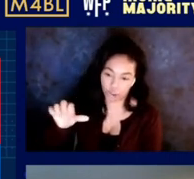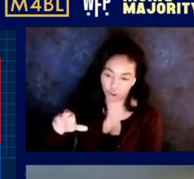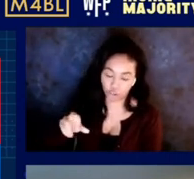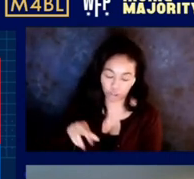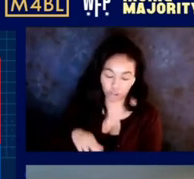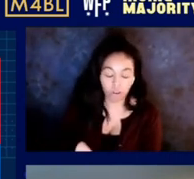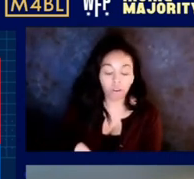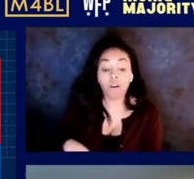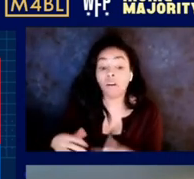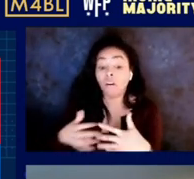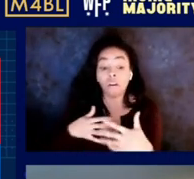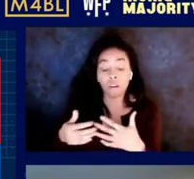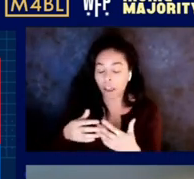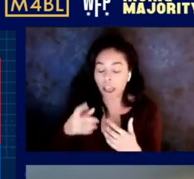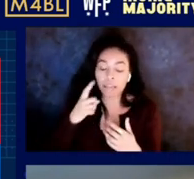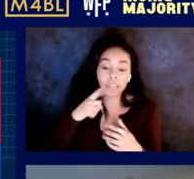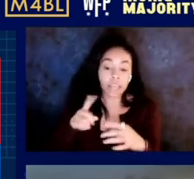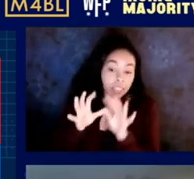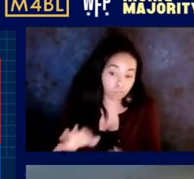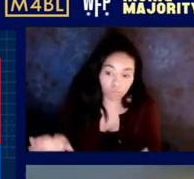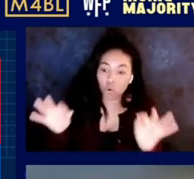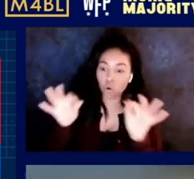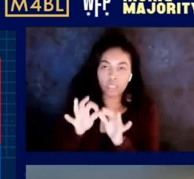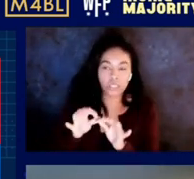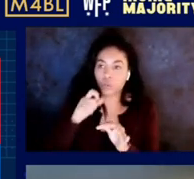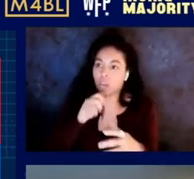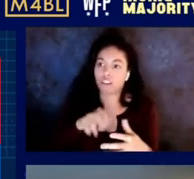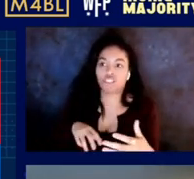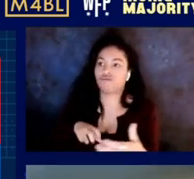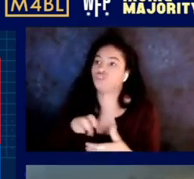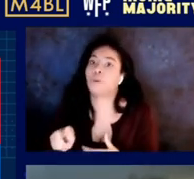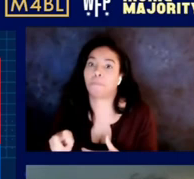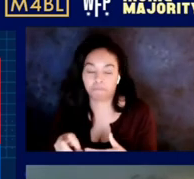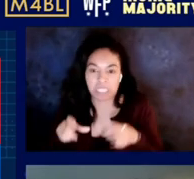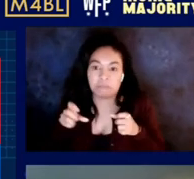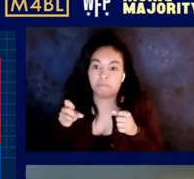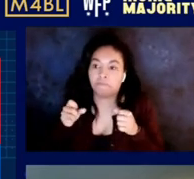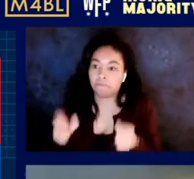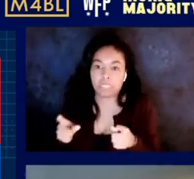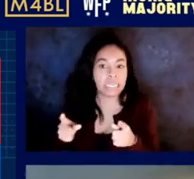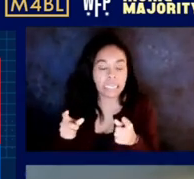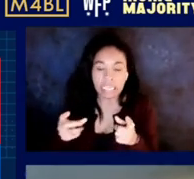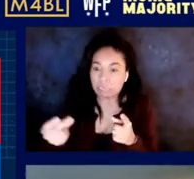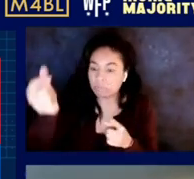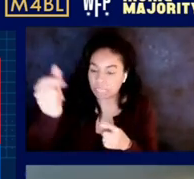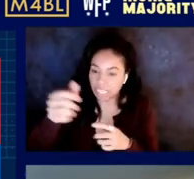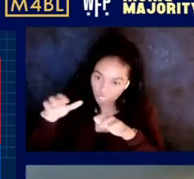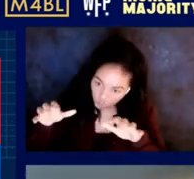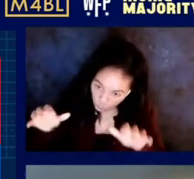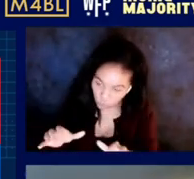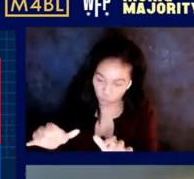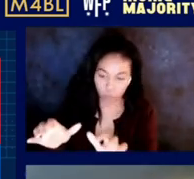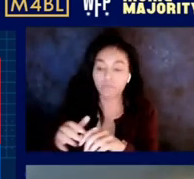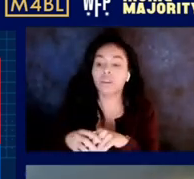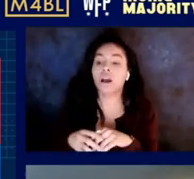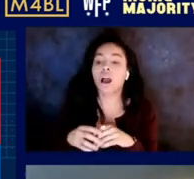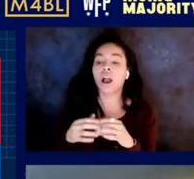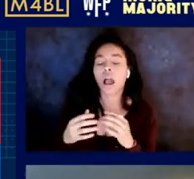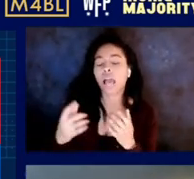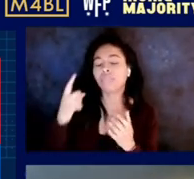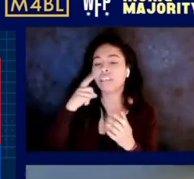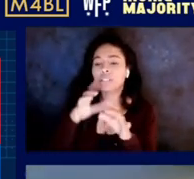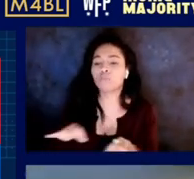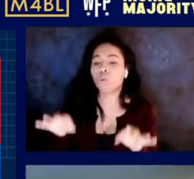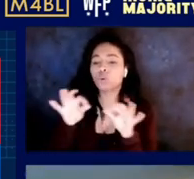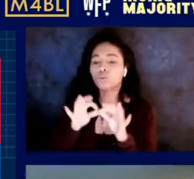I think it's important to not jump the gun and immediately do the action, but let it sort of let the